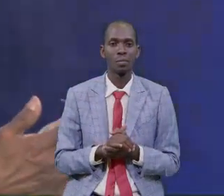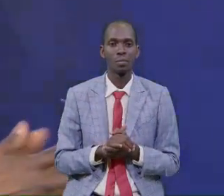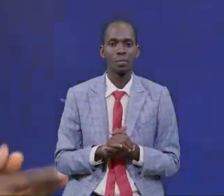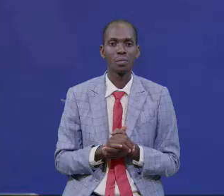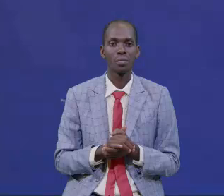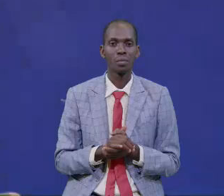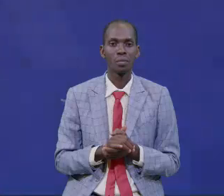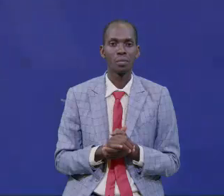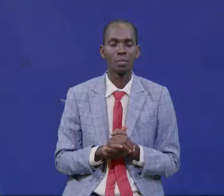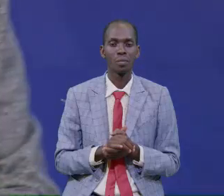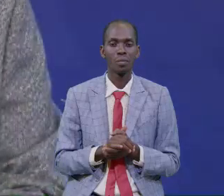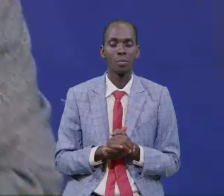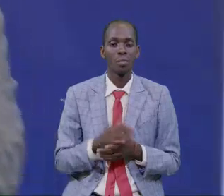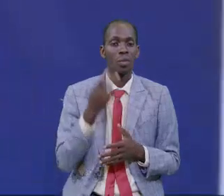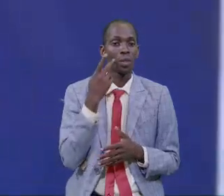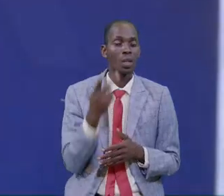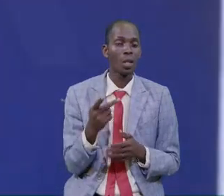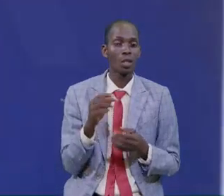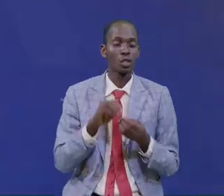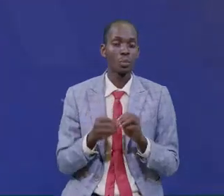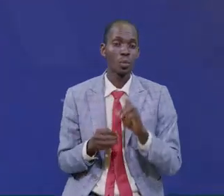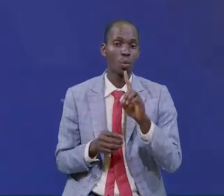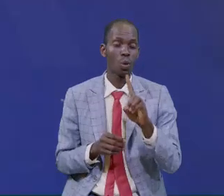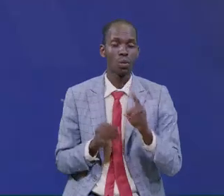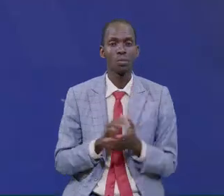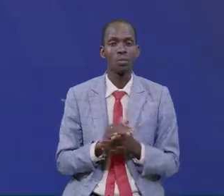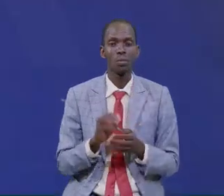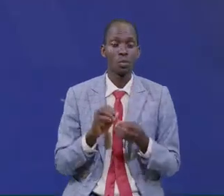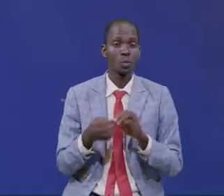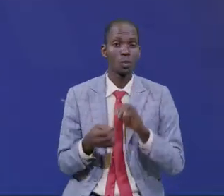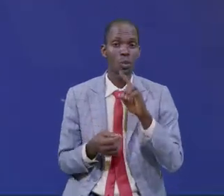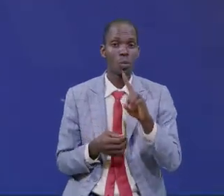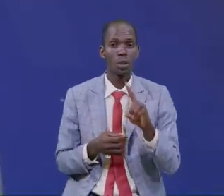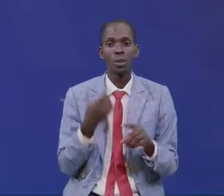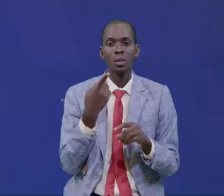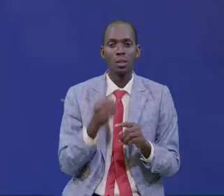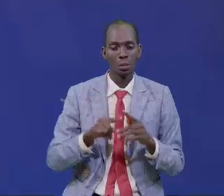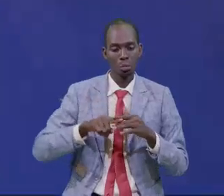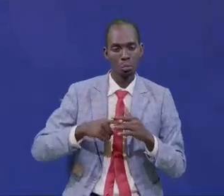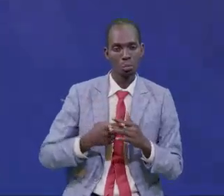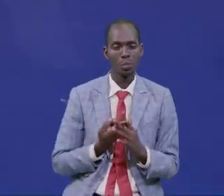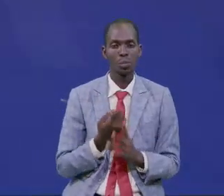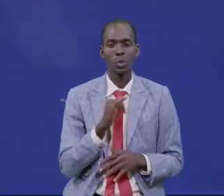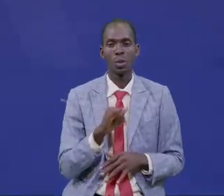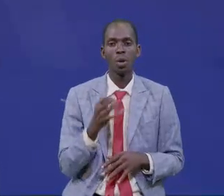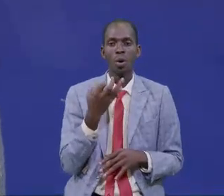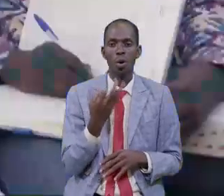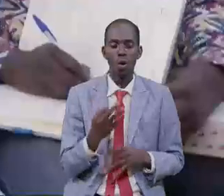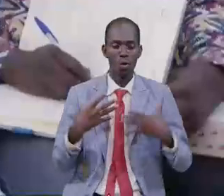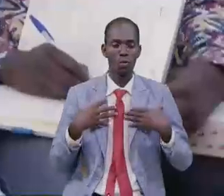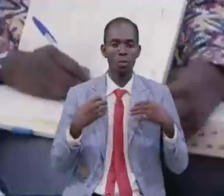Let's look at number one. Number one, the commencement of healing for his received